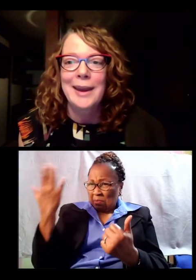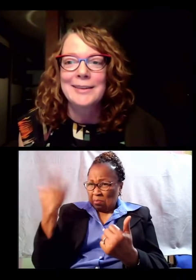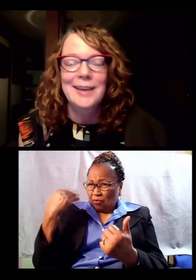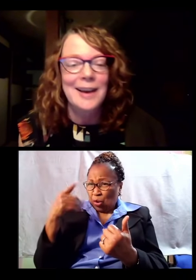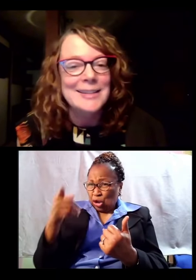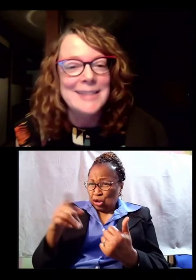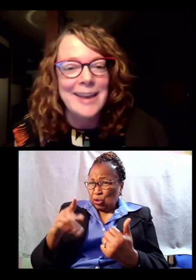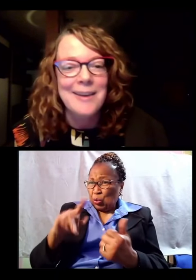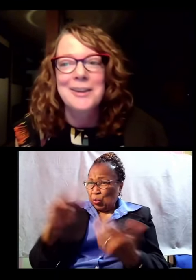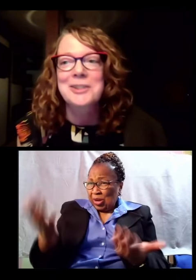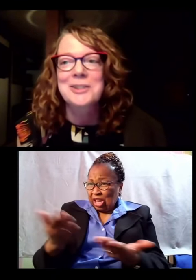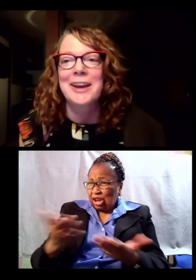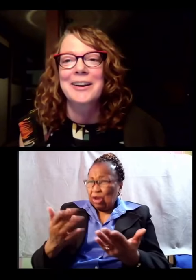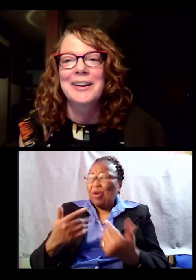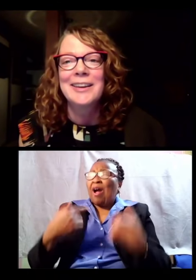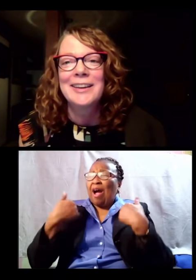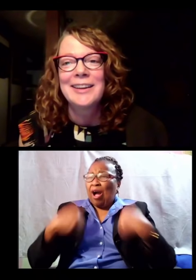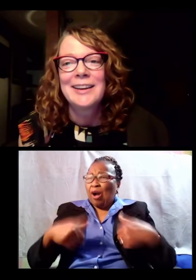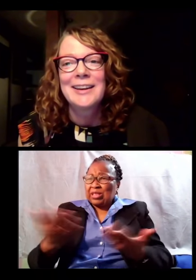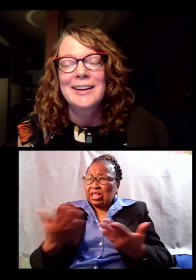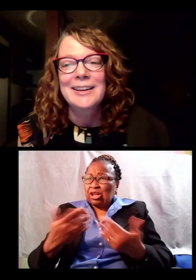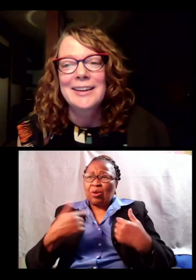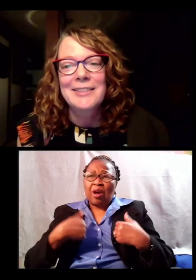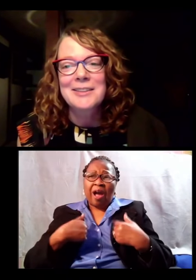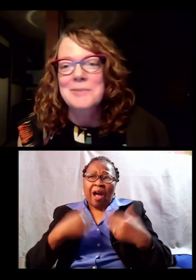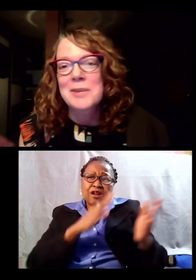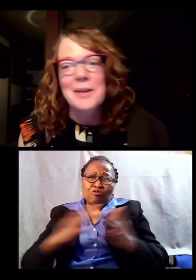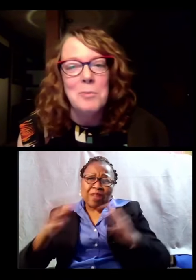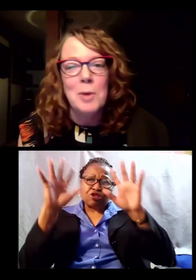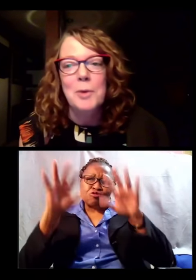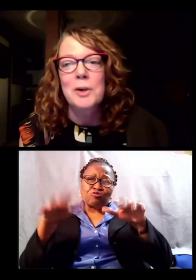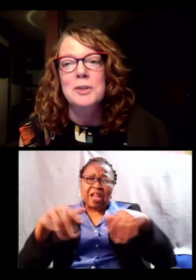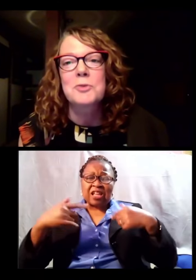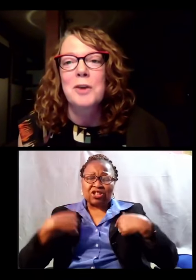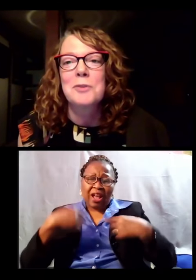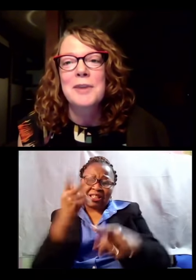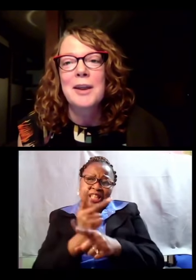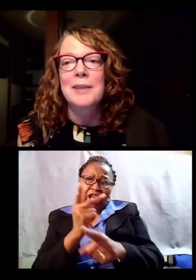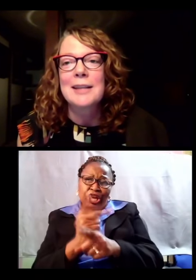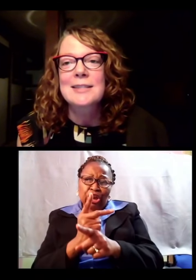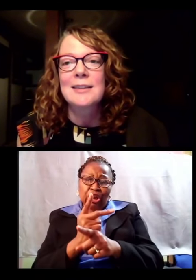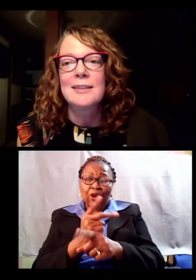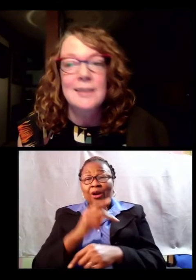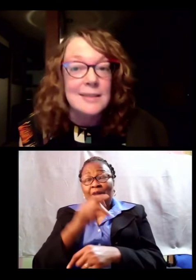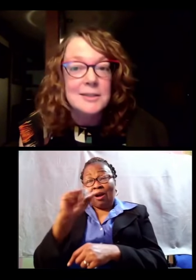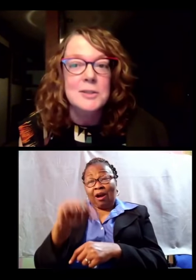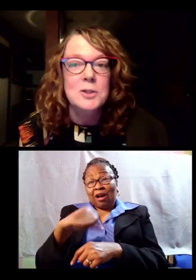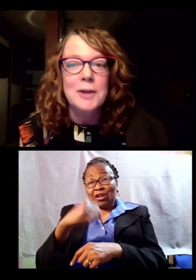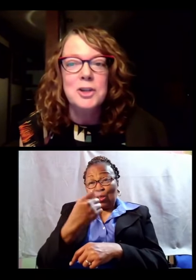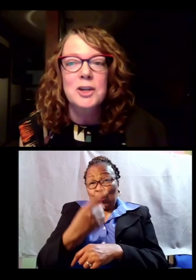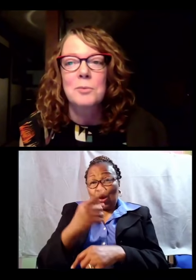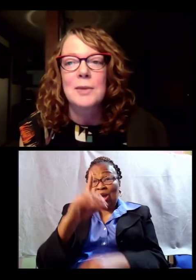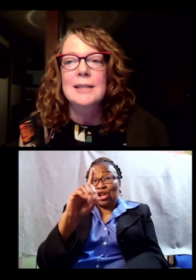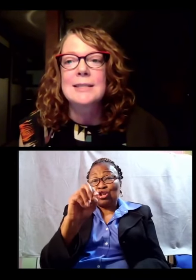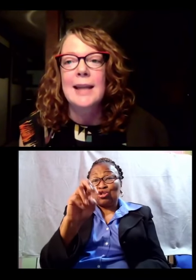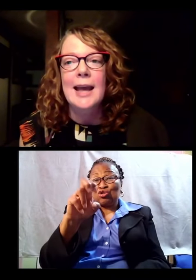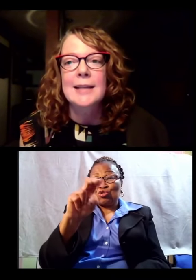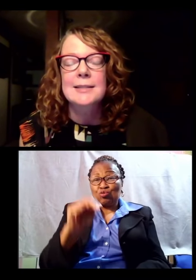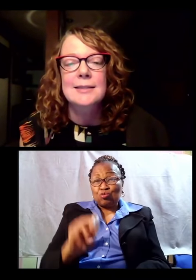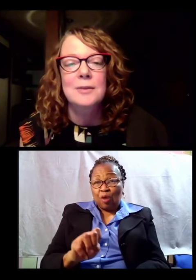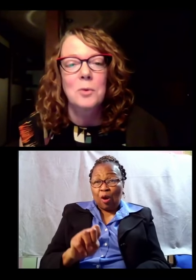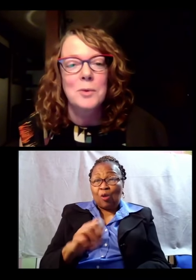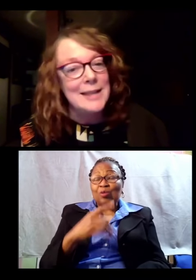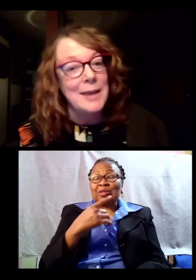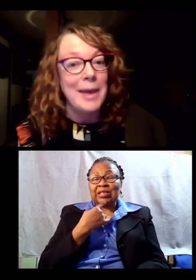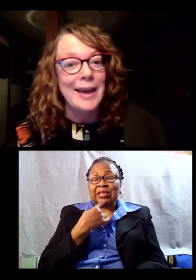the rain, I take harsh care. There's another moment where a drone narrates the destruction it wreaks and